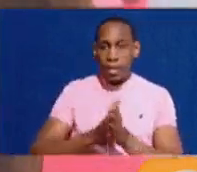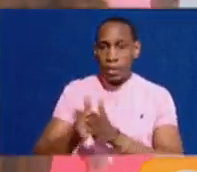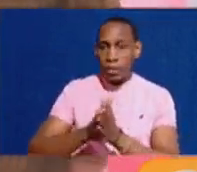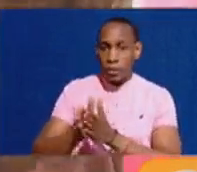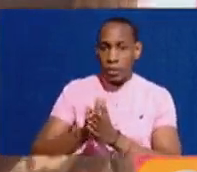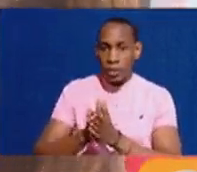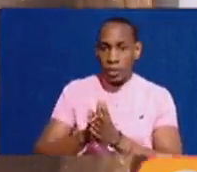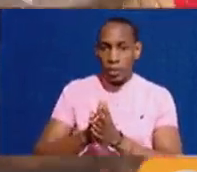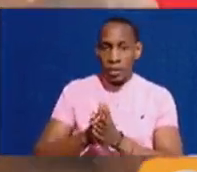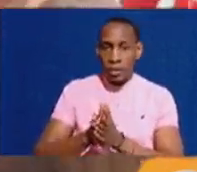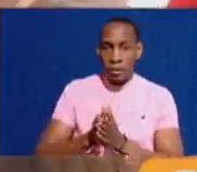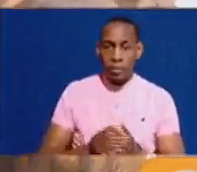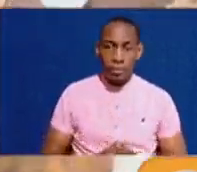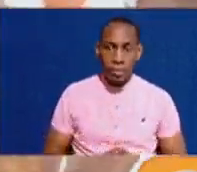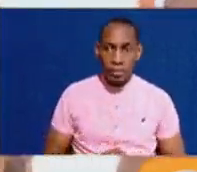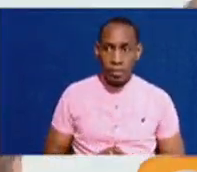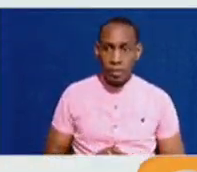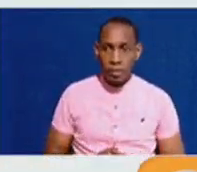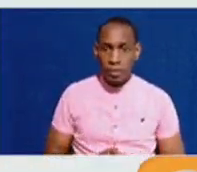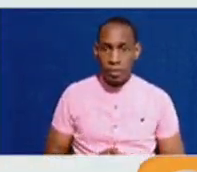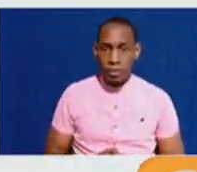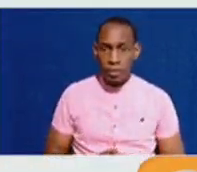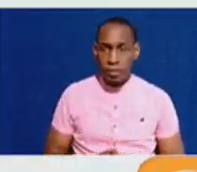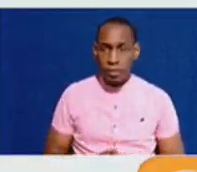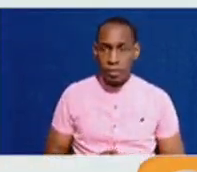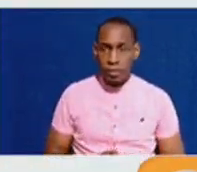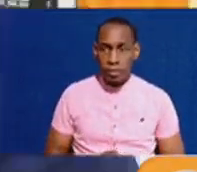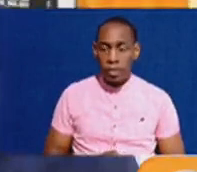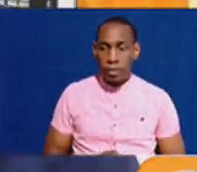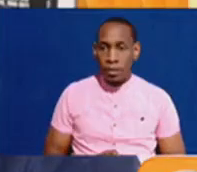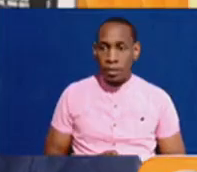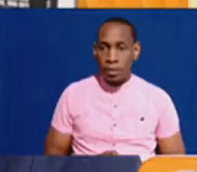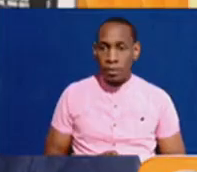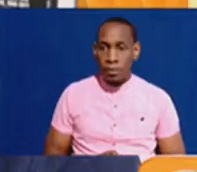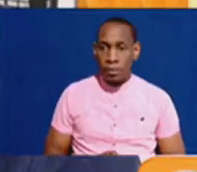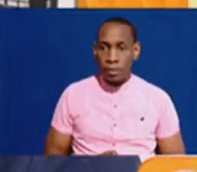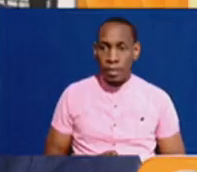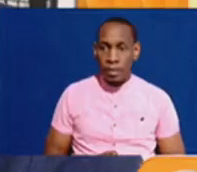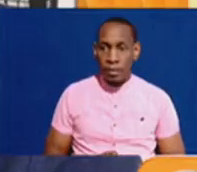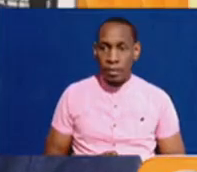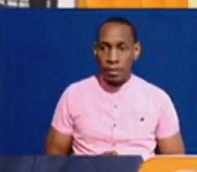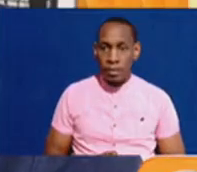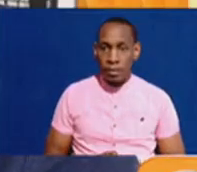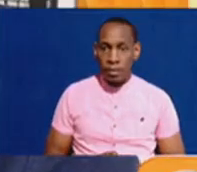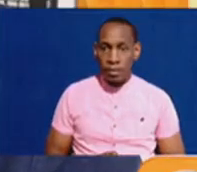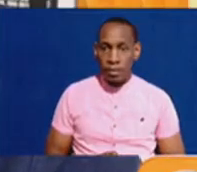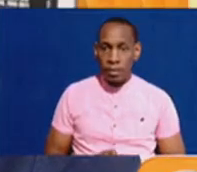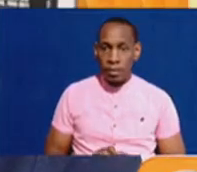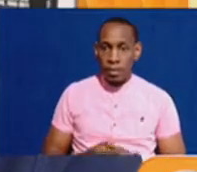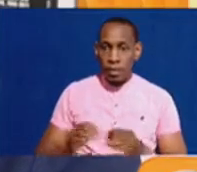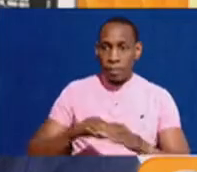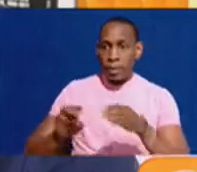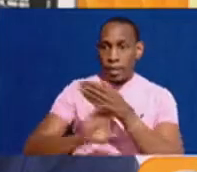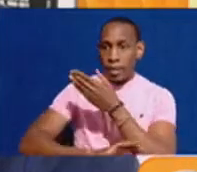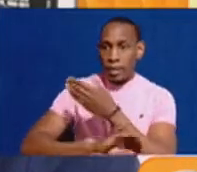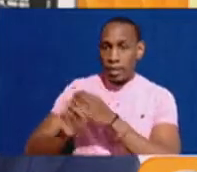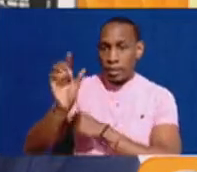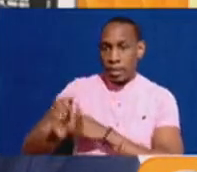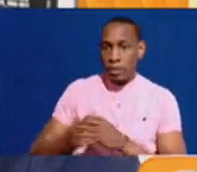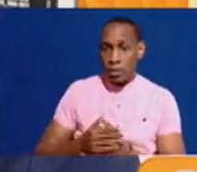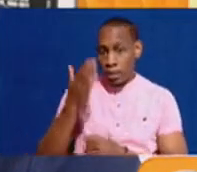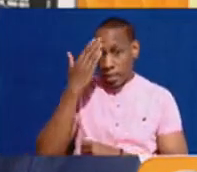want Nairobi's attention. Why would Kenya be interested in cooling down the temperatures in any of the countries in the region?